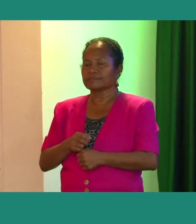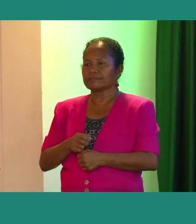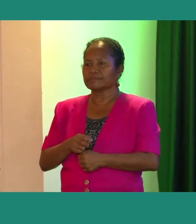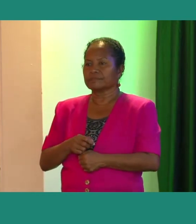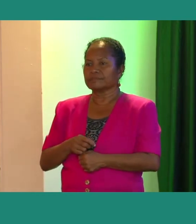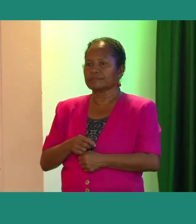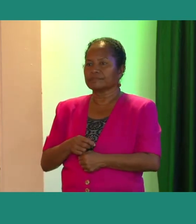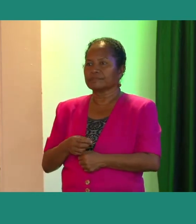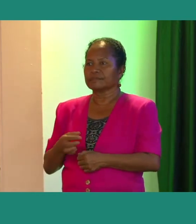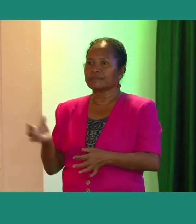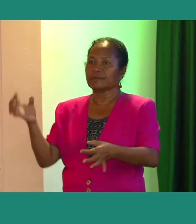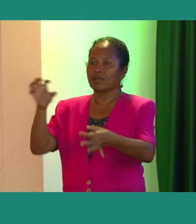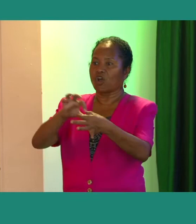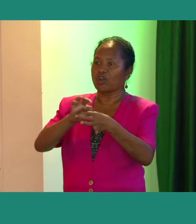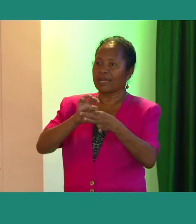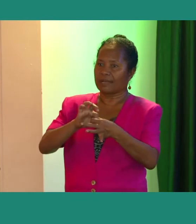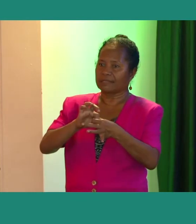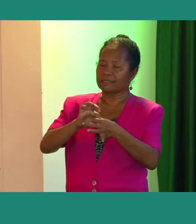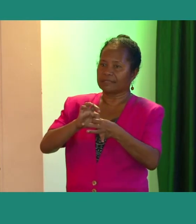for